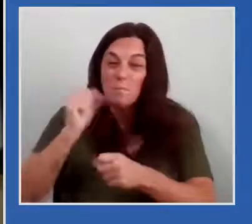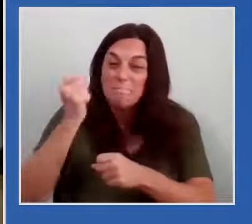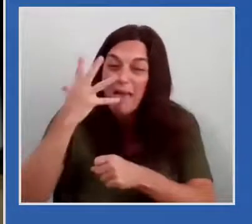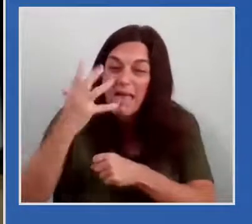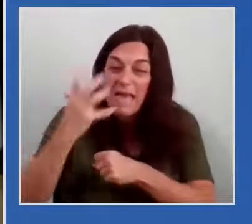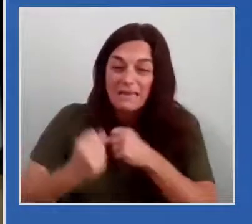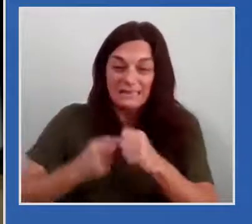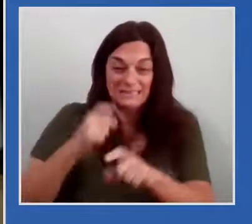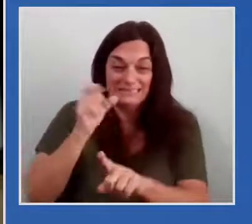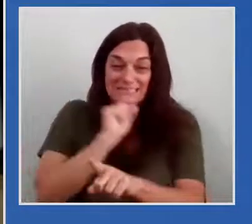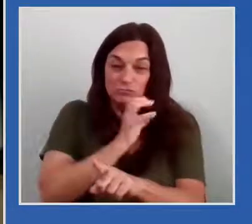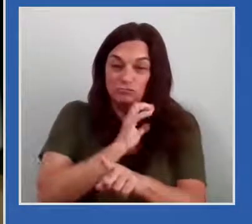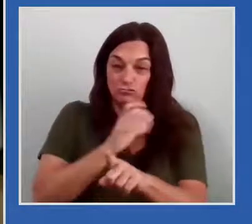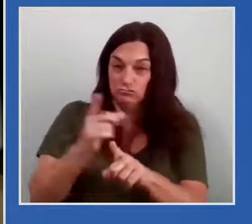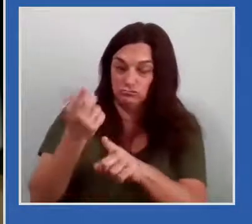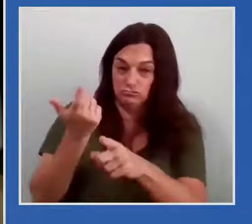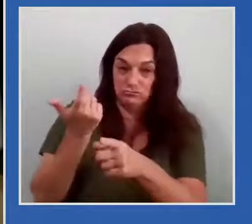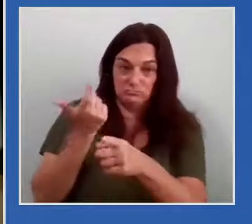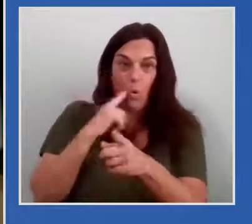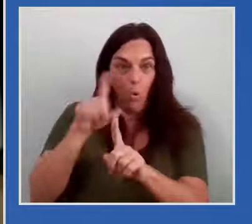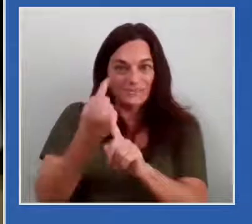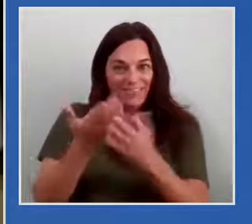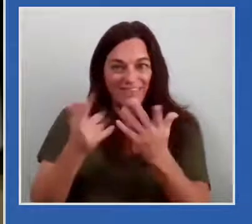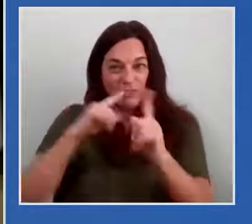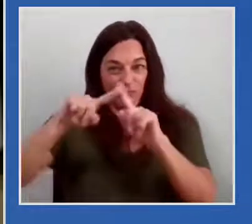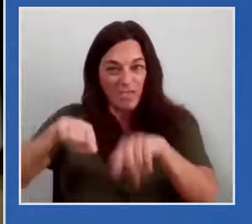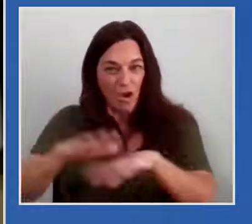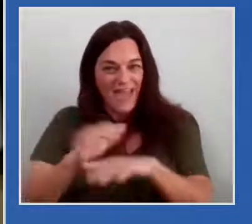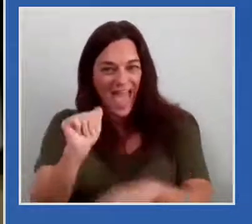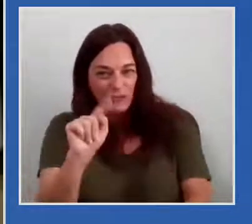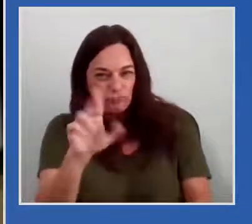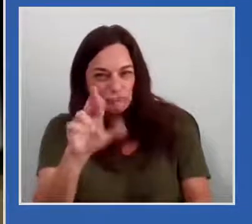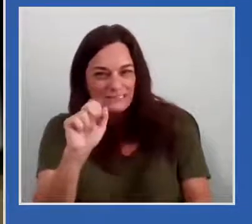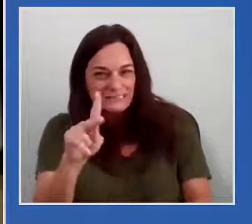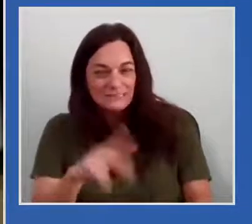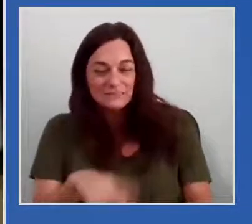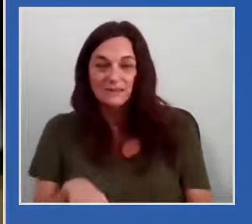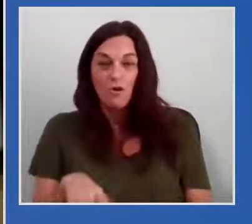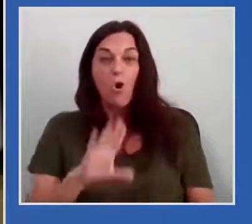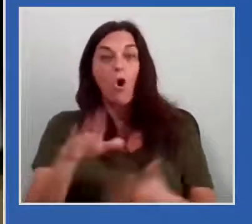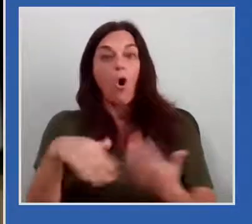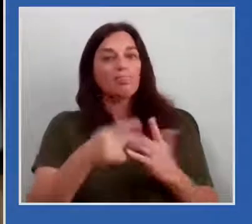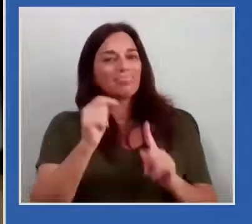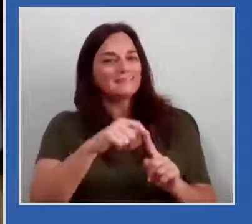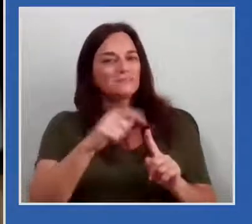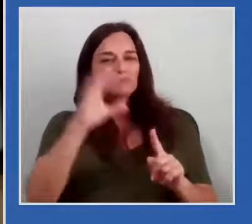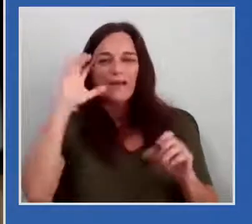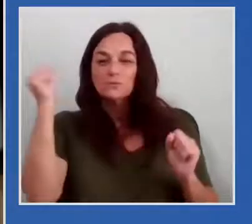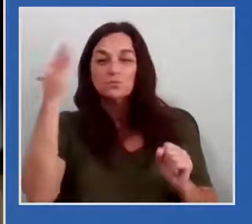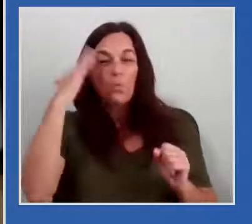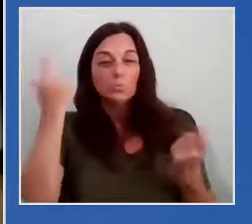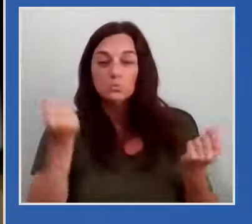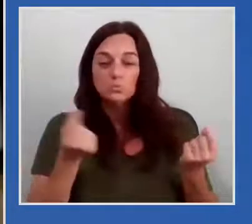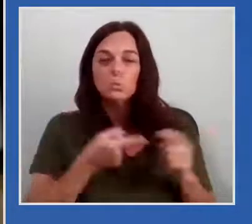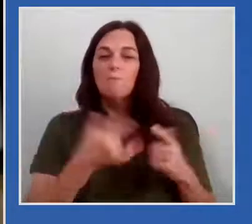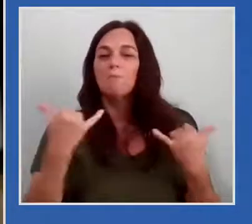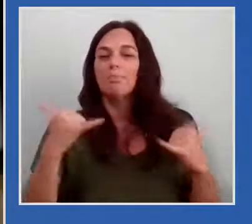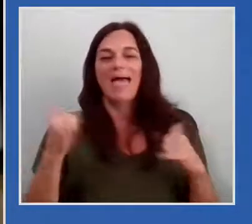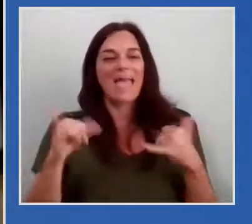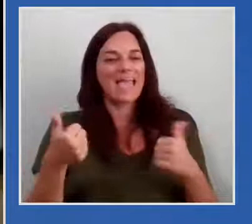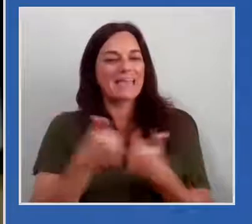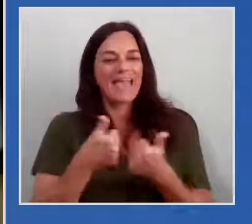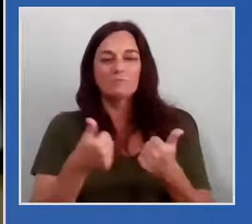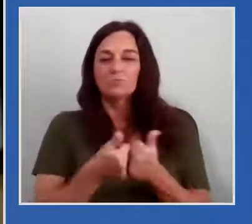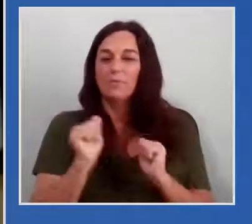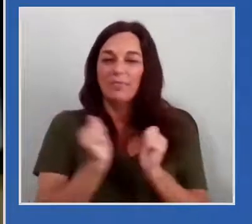the only thing they rely on, at risk. All this president knows how to do is play games with people's lives and families'